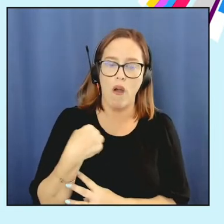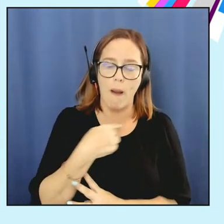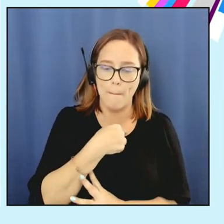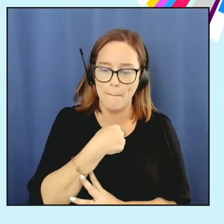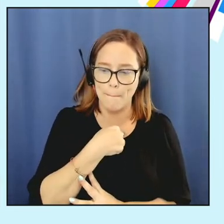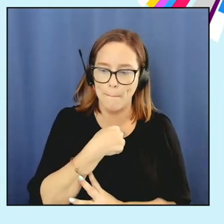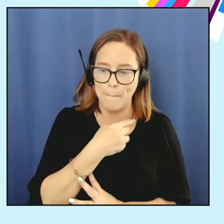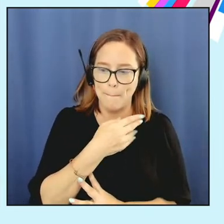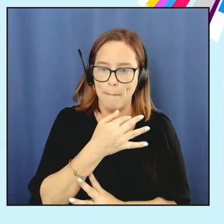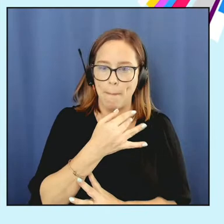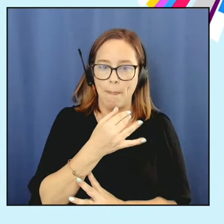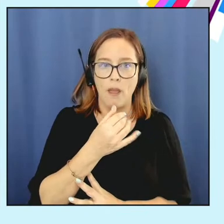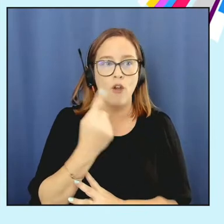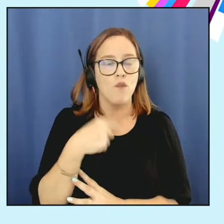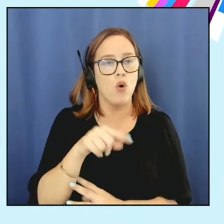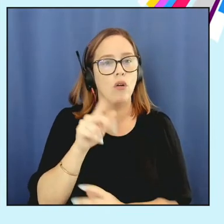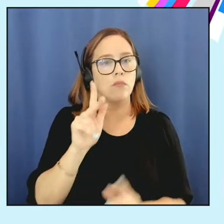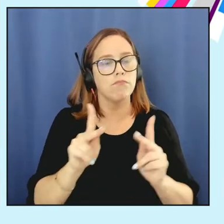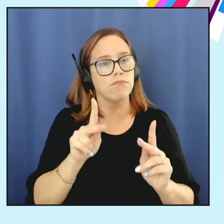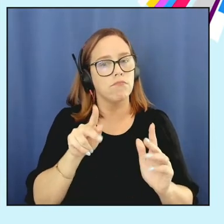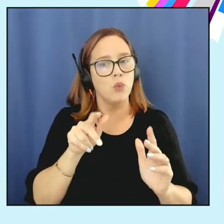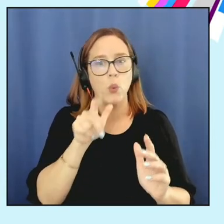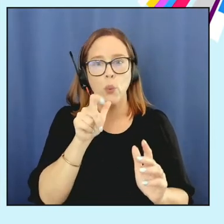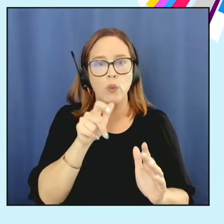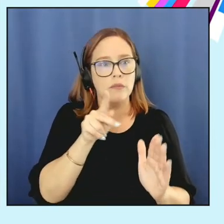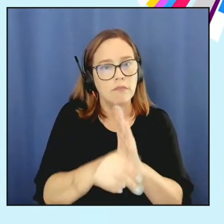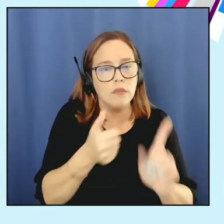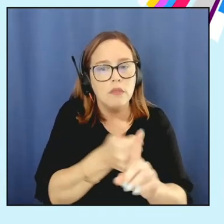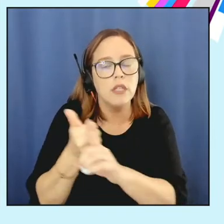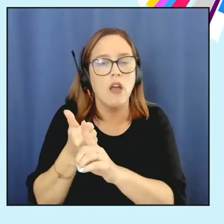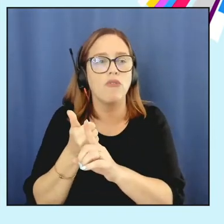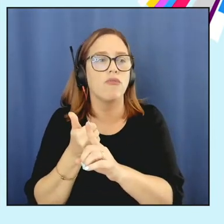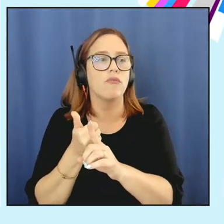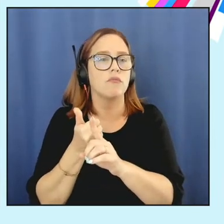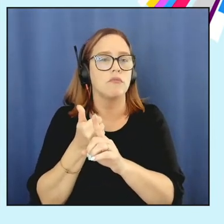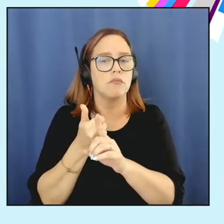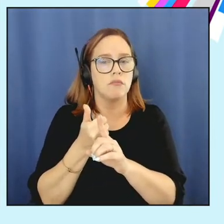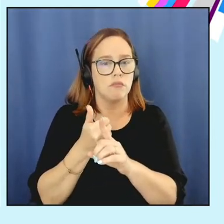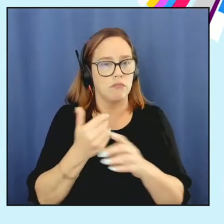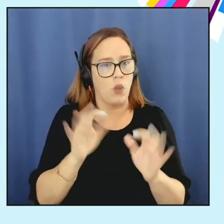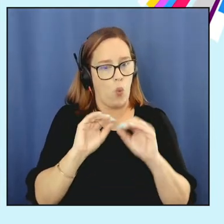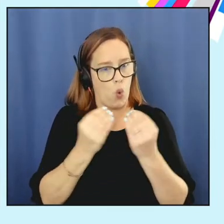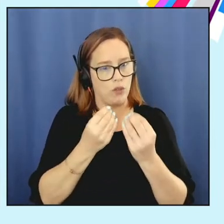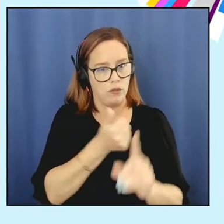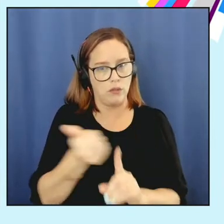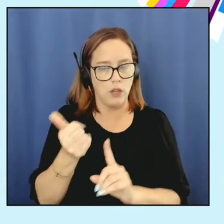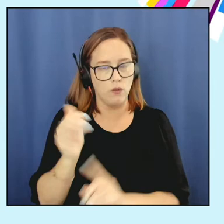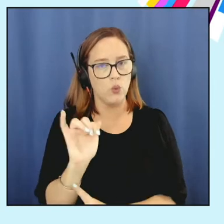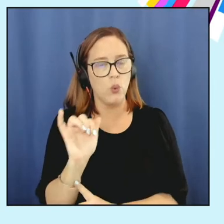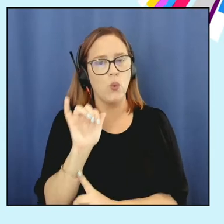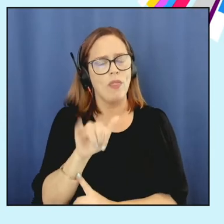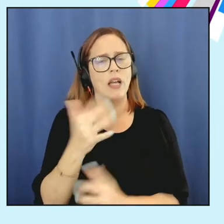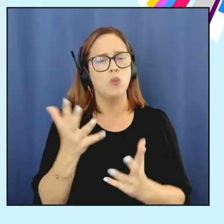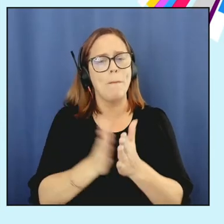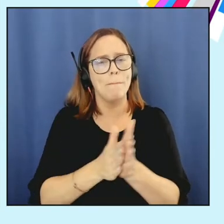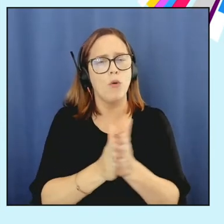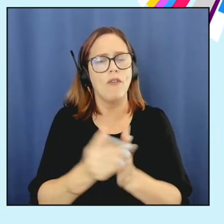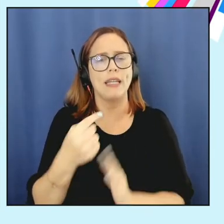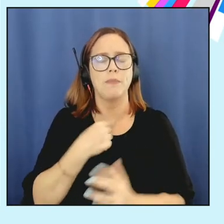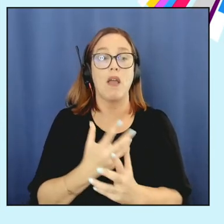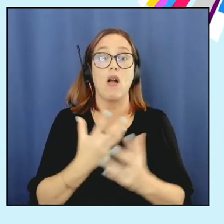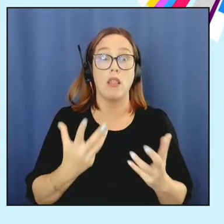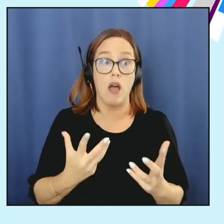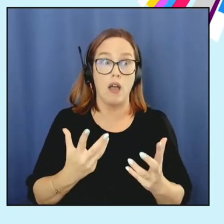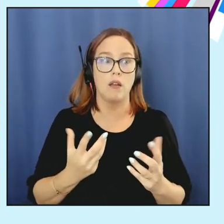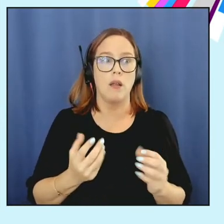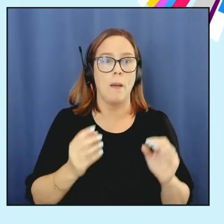civil society, LGBTI organizations as well. So I think these are the things that motivate me a lot bit more. It's not